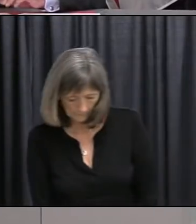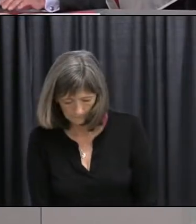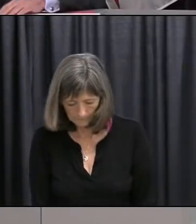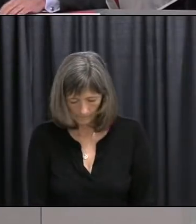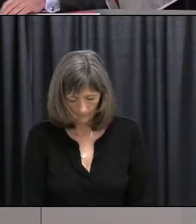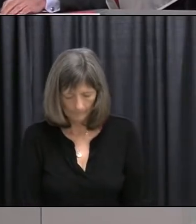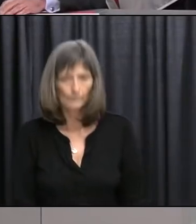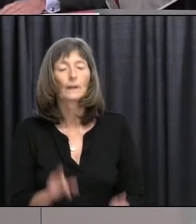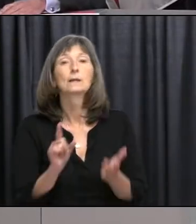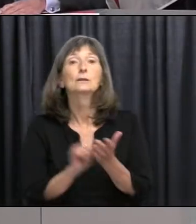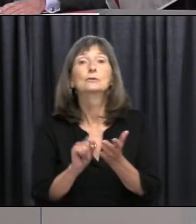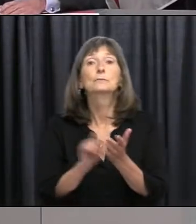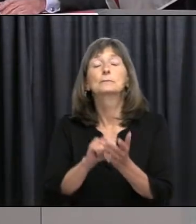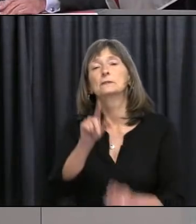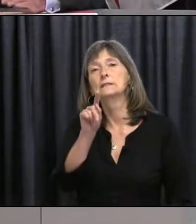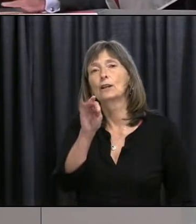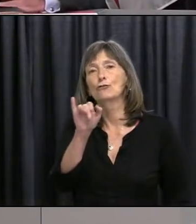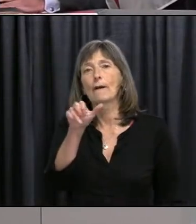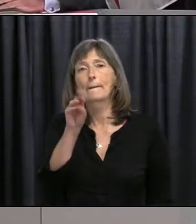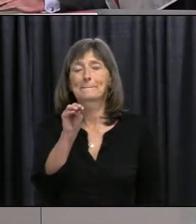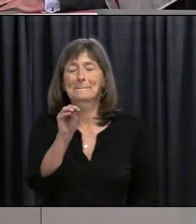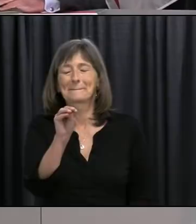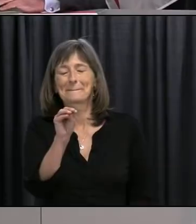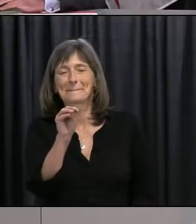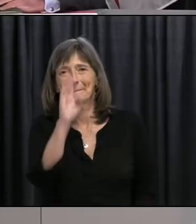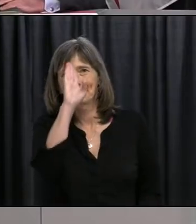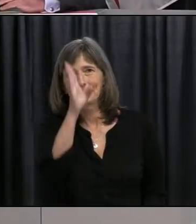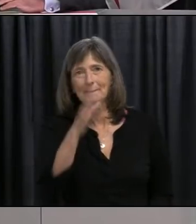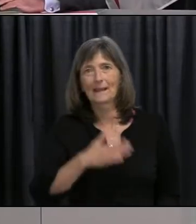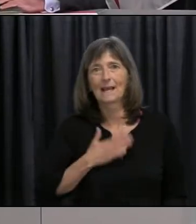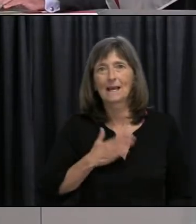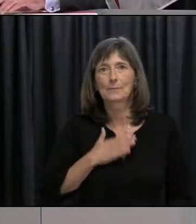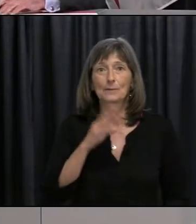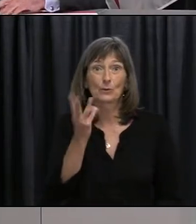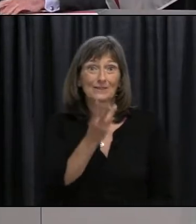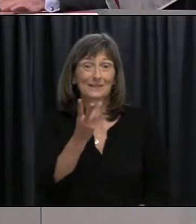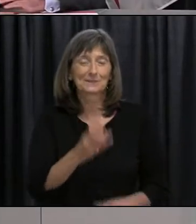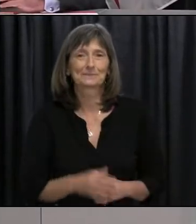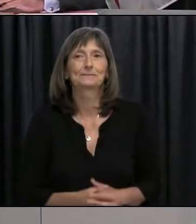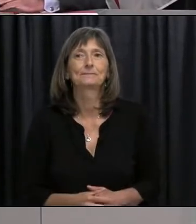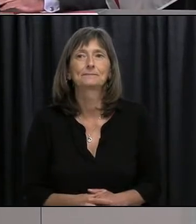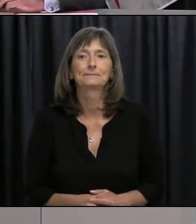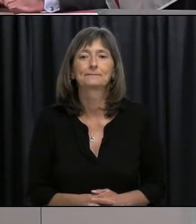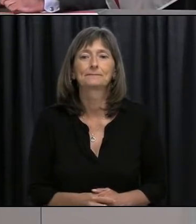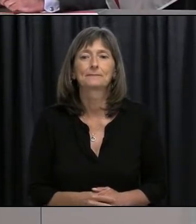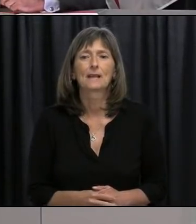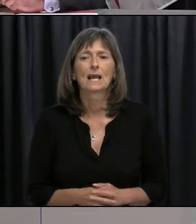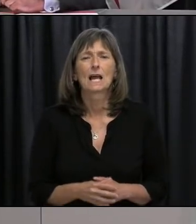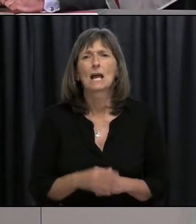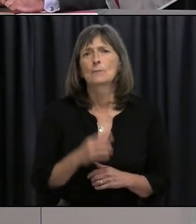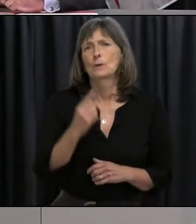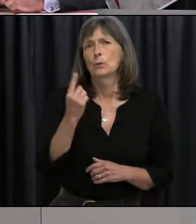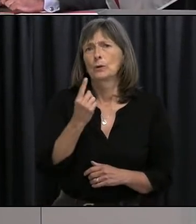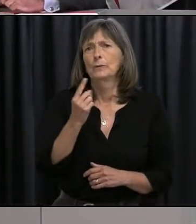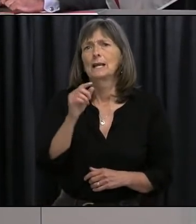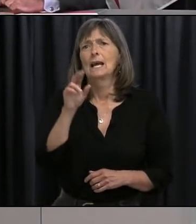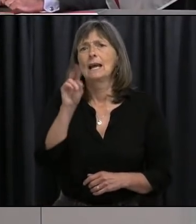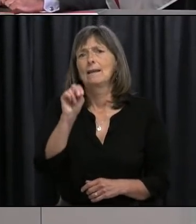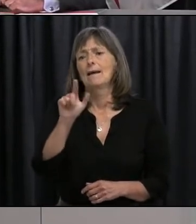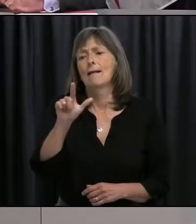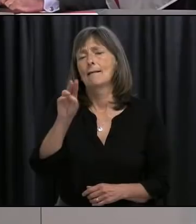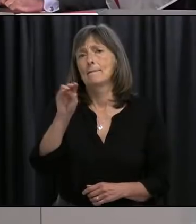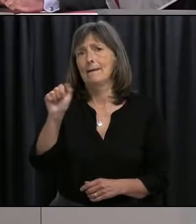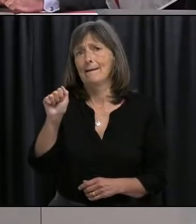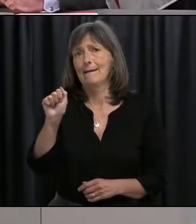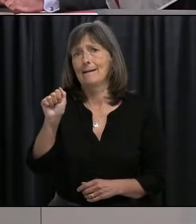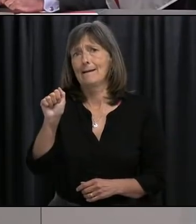Hello, happy Wednesday to you. I'm wondering about the NLMA's press conference,